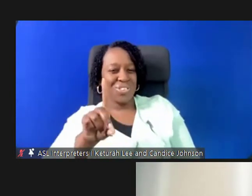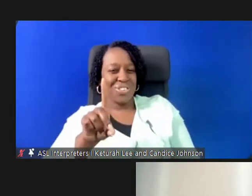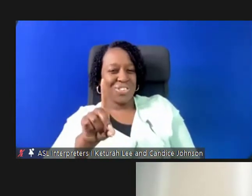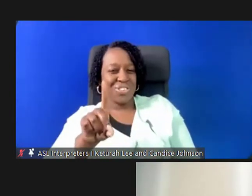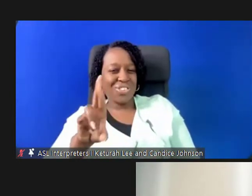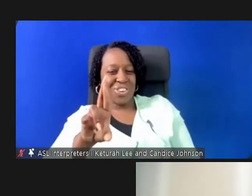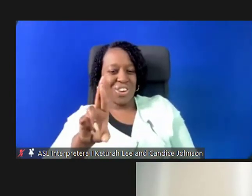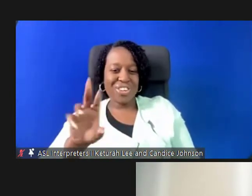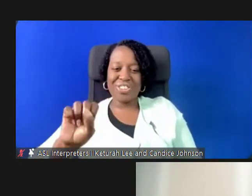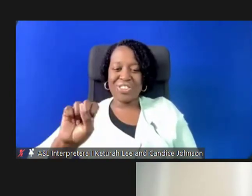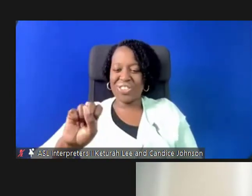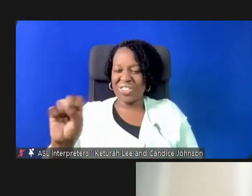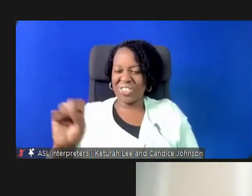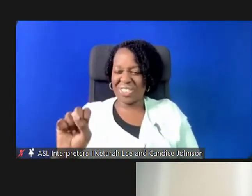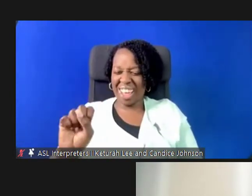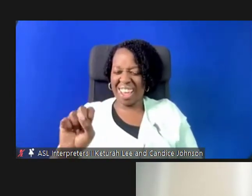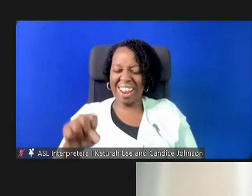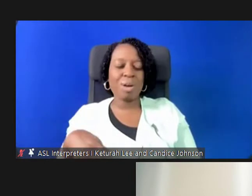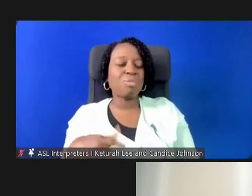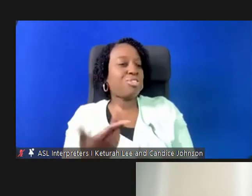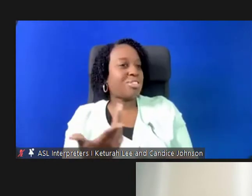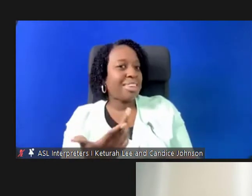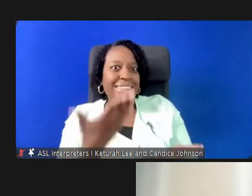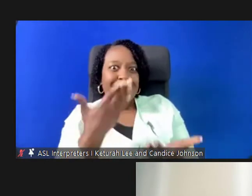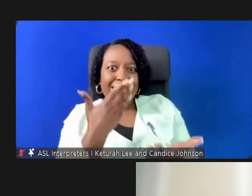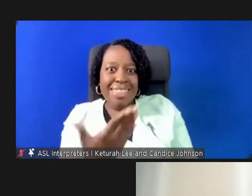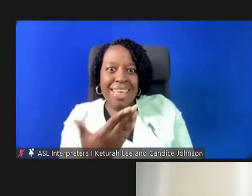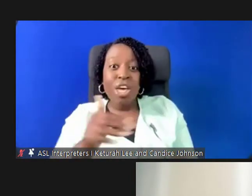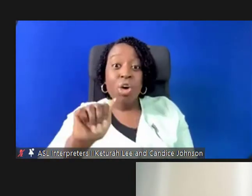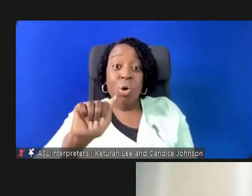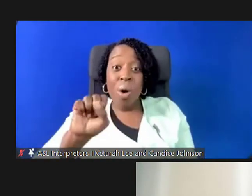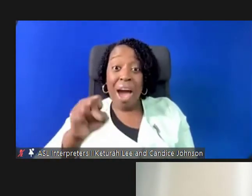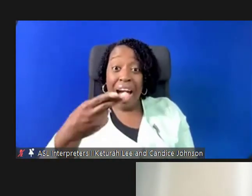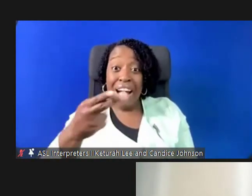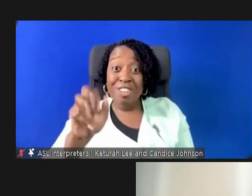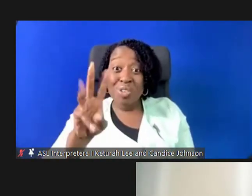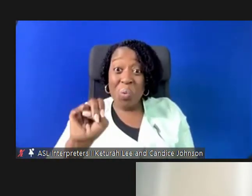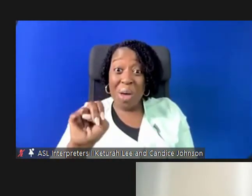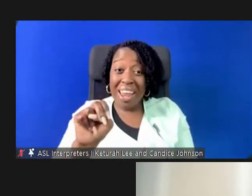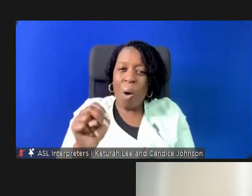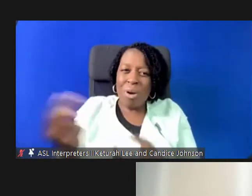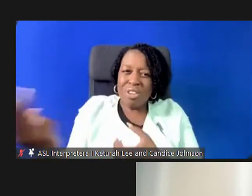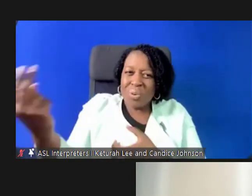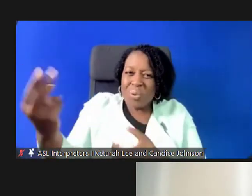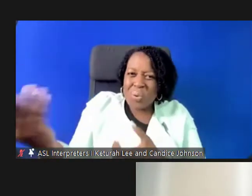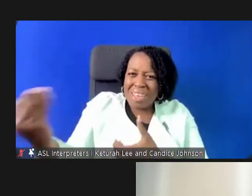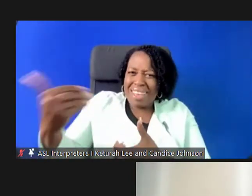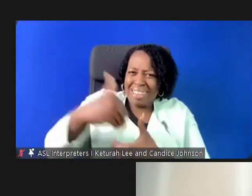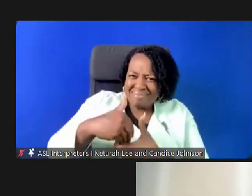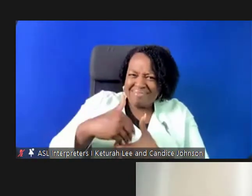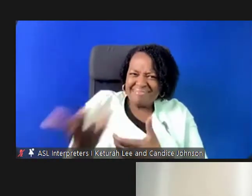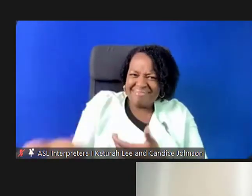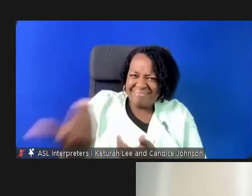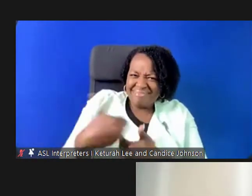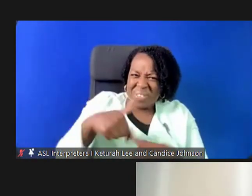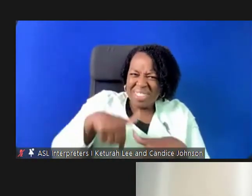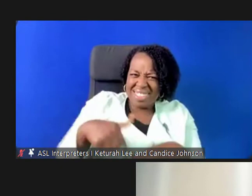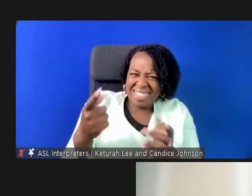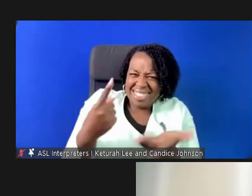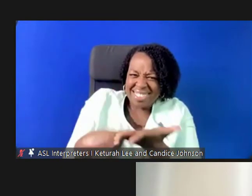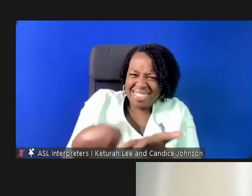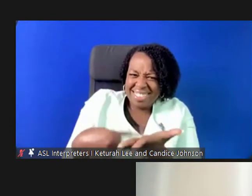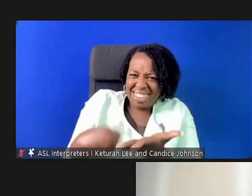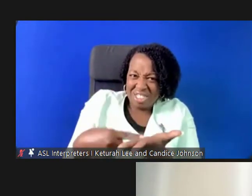and then I'm happy we can begin the discussion. That sounds wonderful. And it's a great question, Carla. And